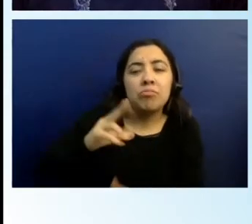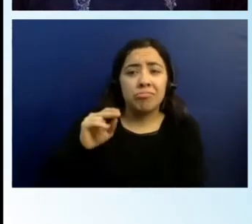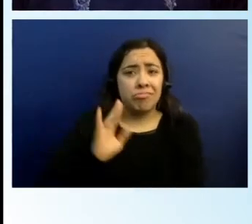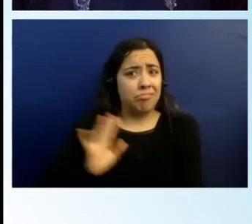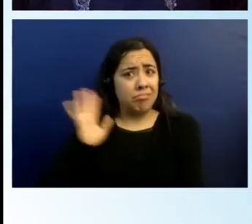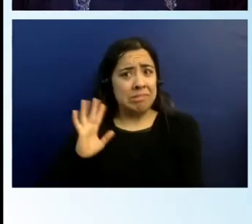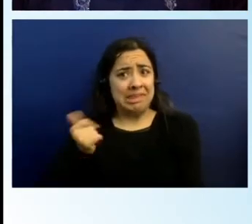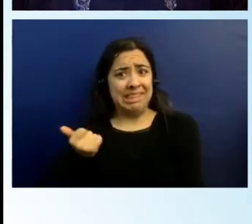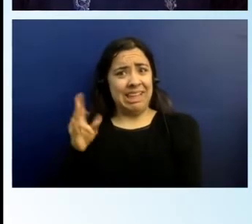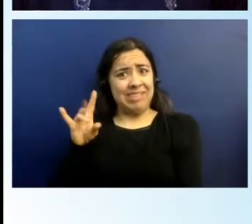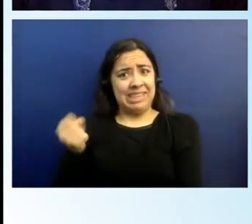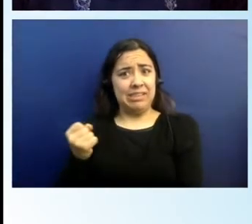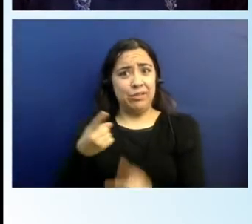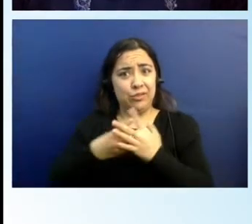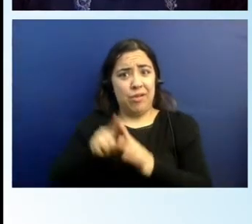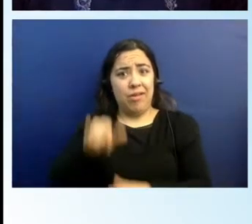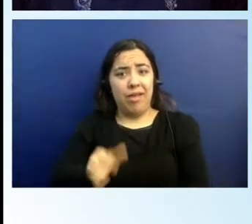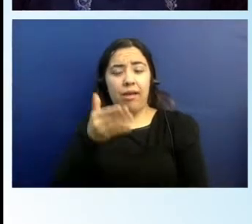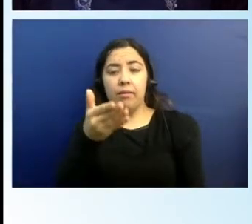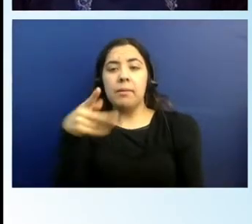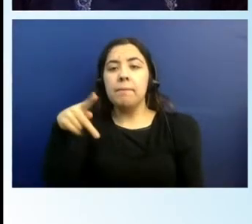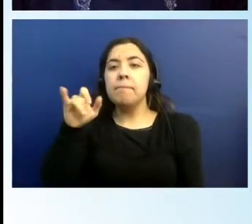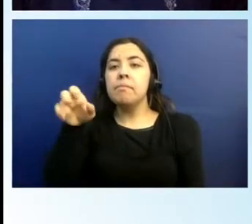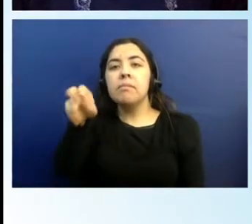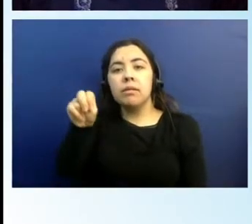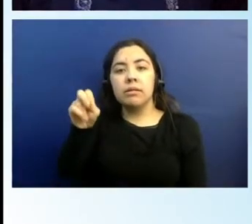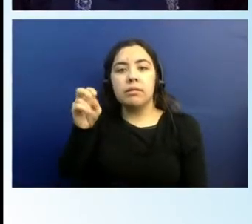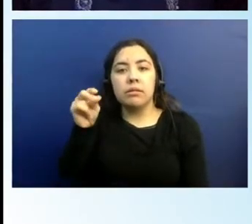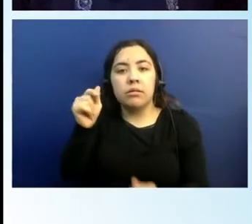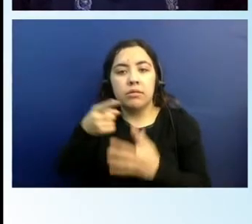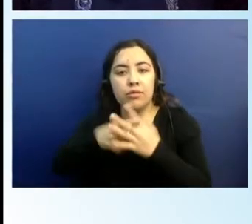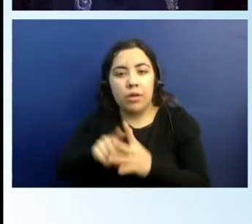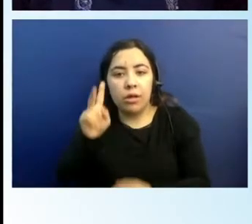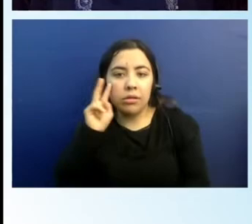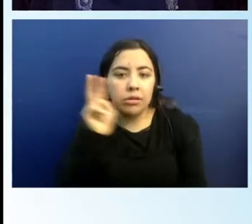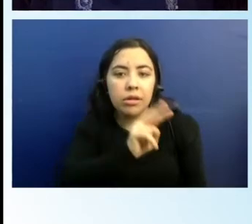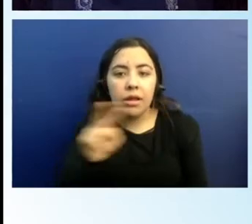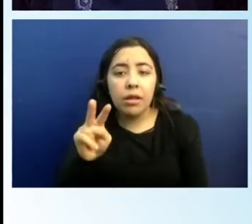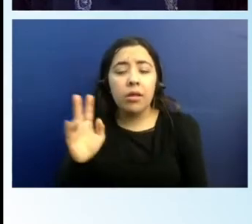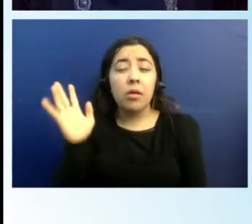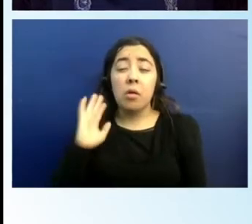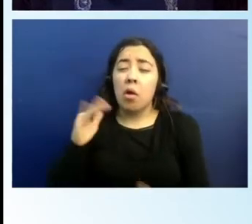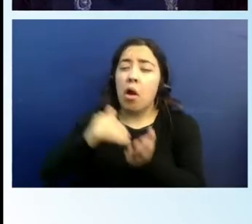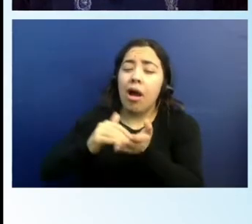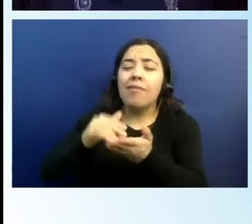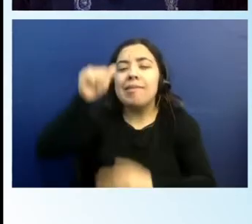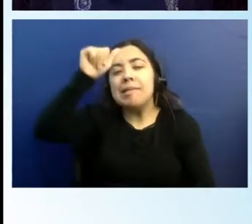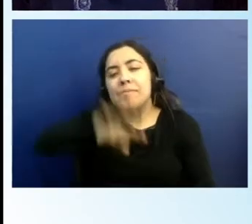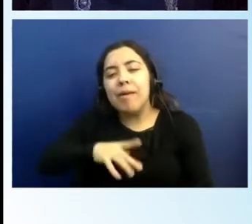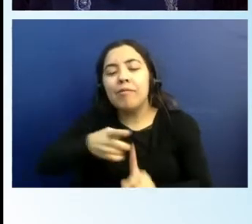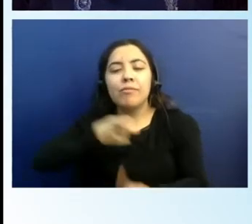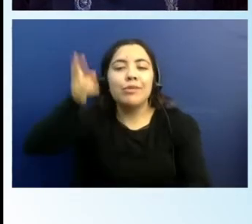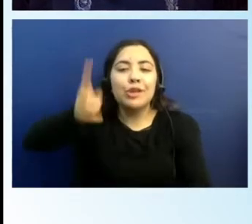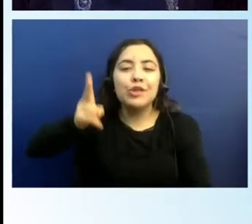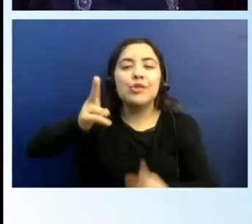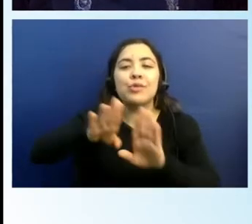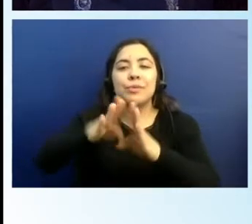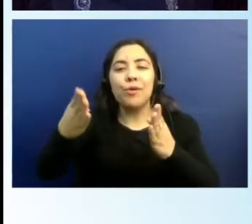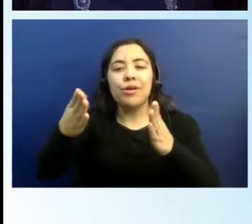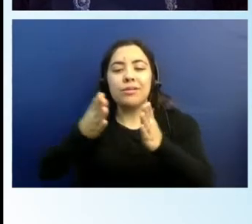Pilsen, oftentimes it was men from history books that wound up on the